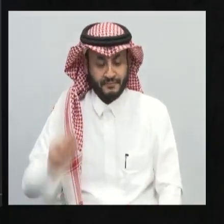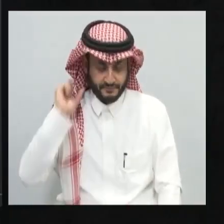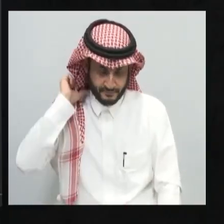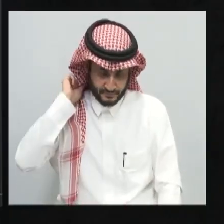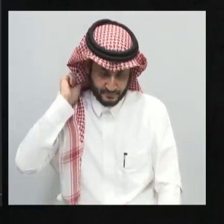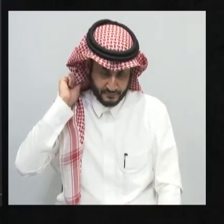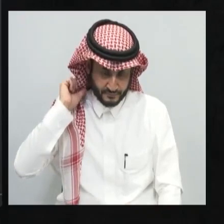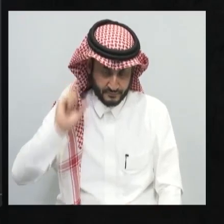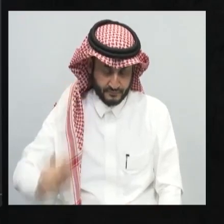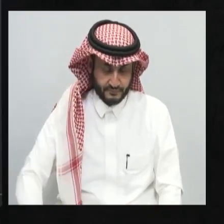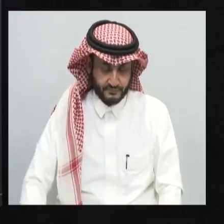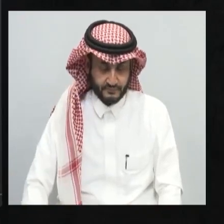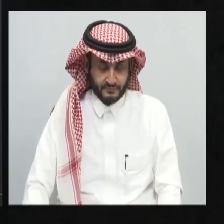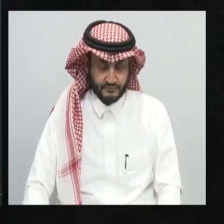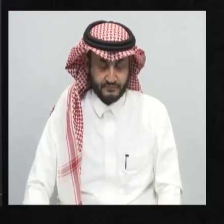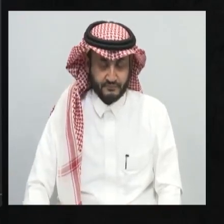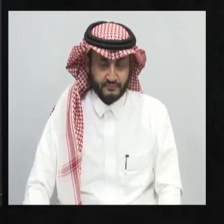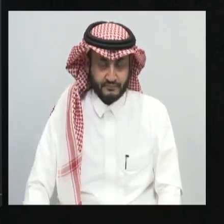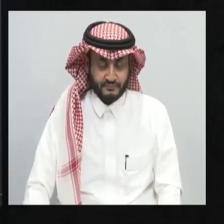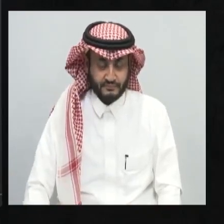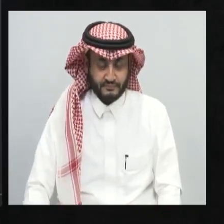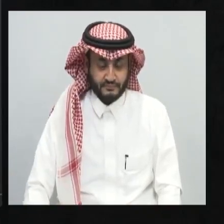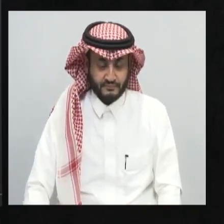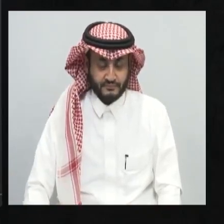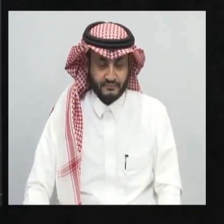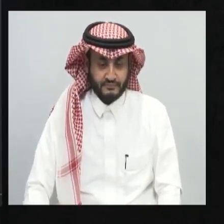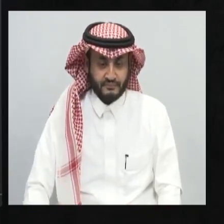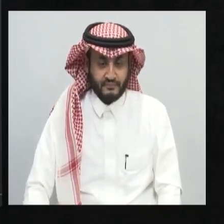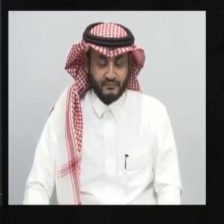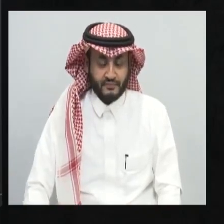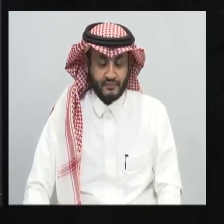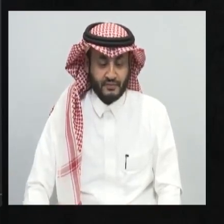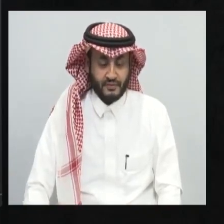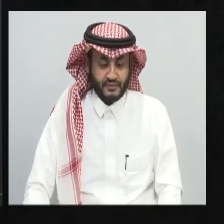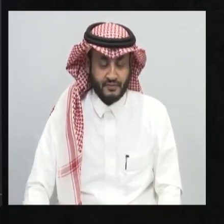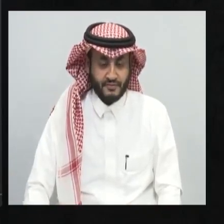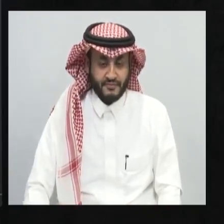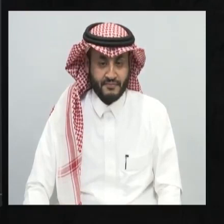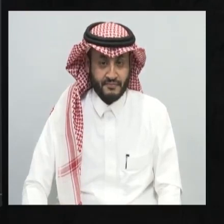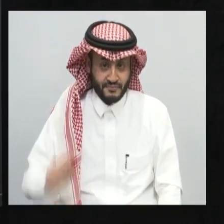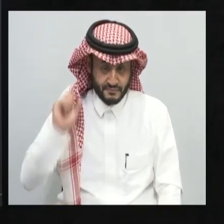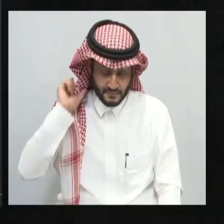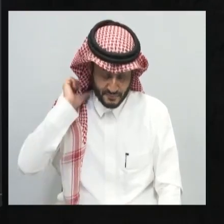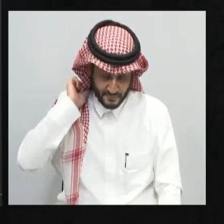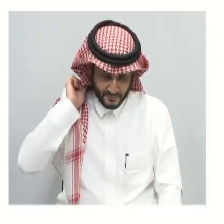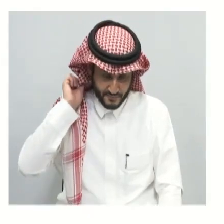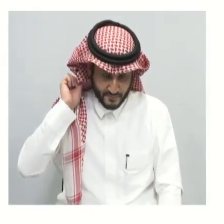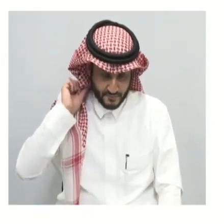by a gerund, the ing form of the verb, or they will be followed by the full infinitive, to plus the